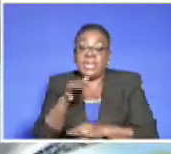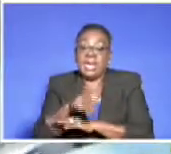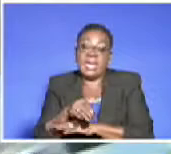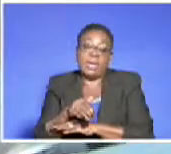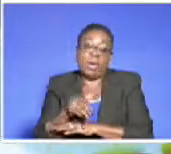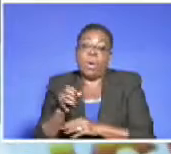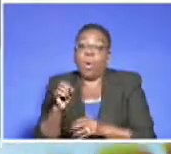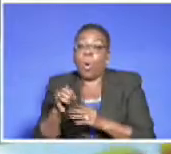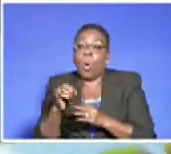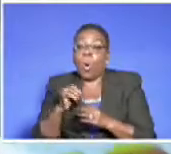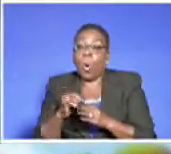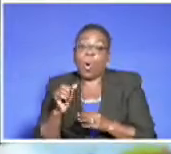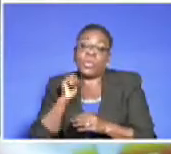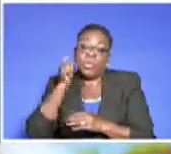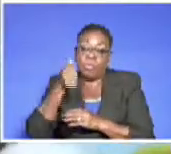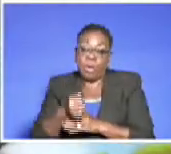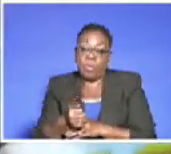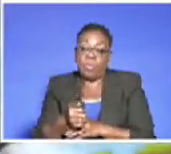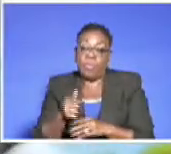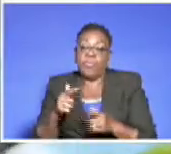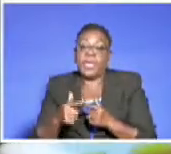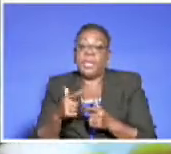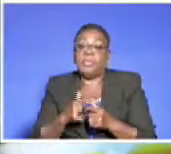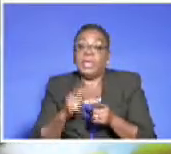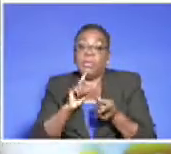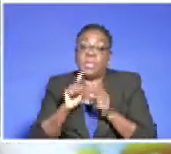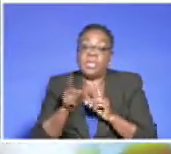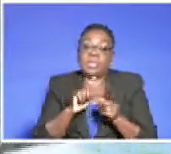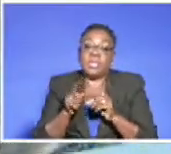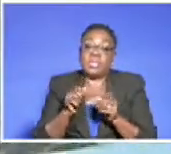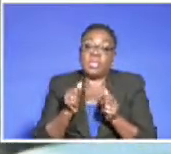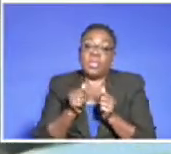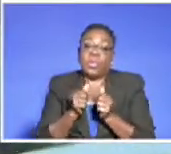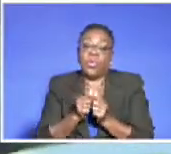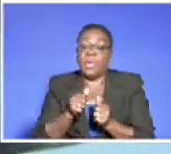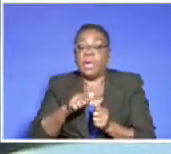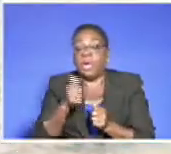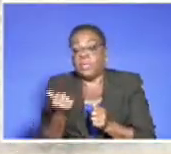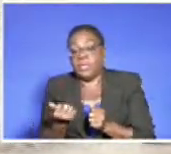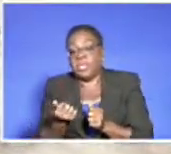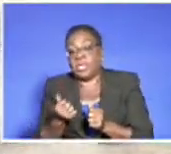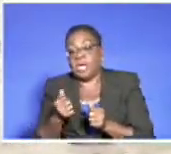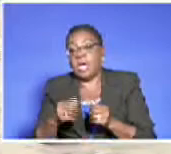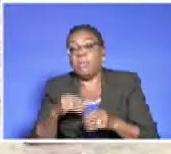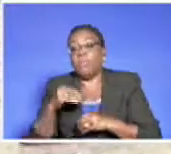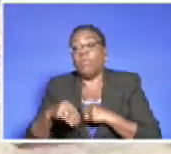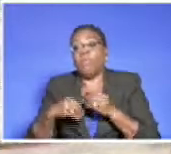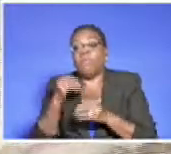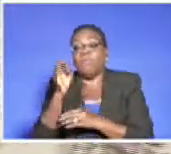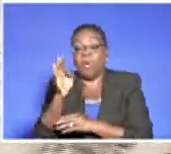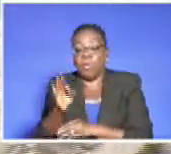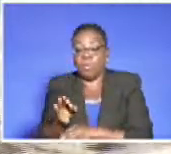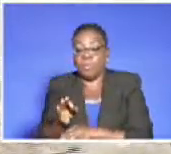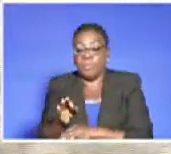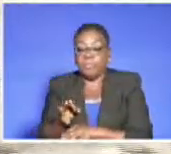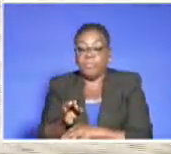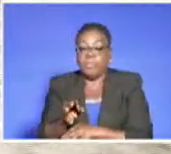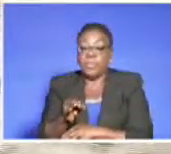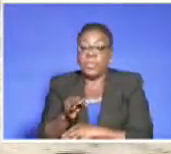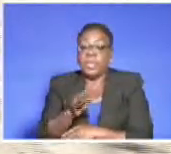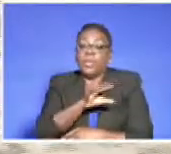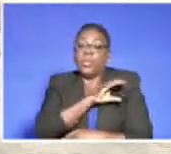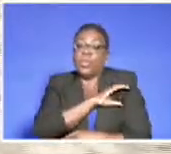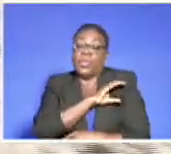it. Then I'll discuss it with my cabinet colleagues, and then we move forward. Meantime, Royal Bahamas Police